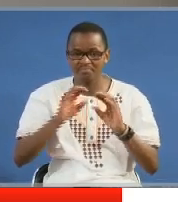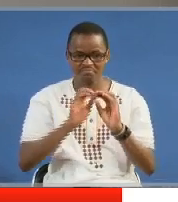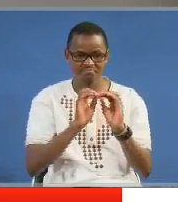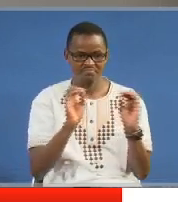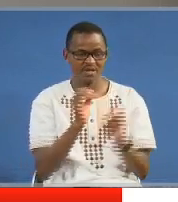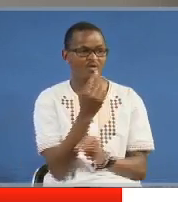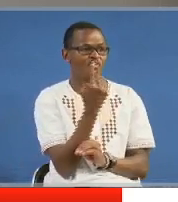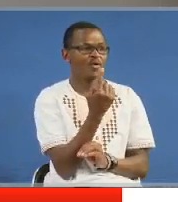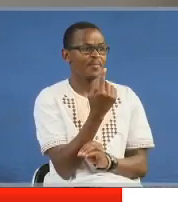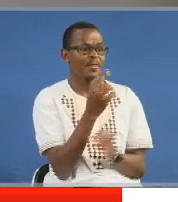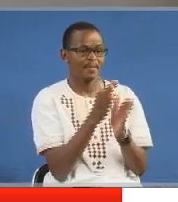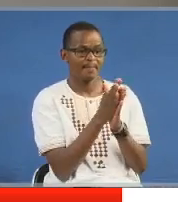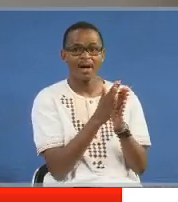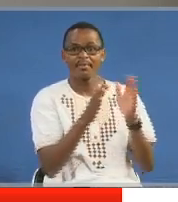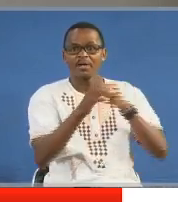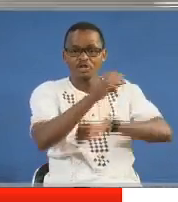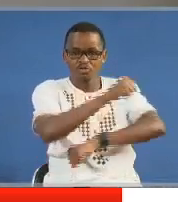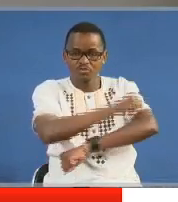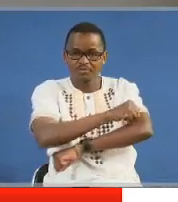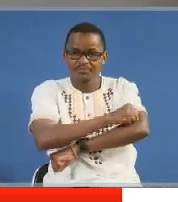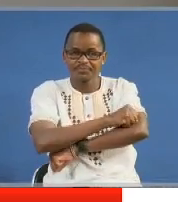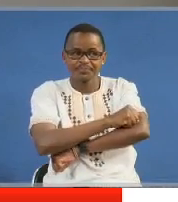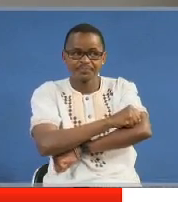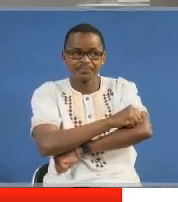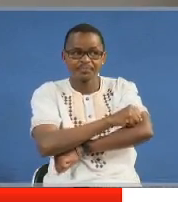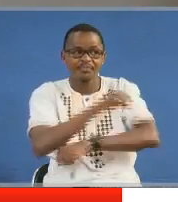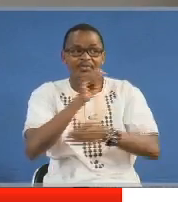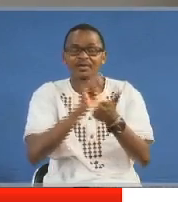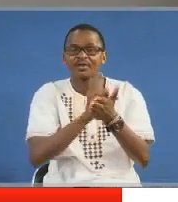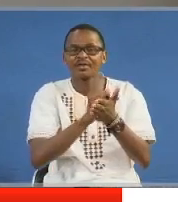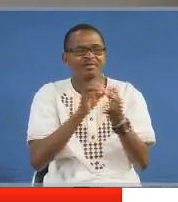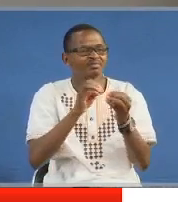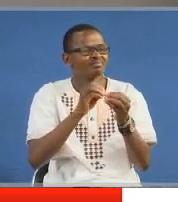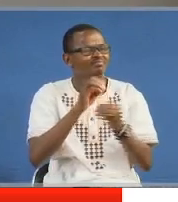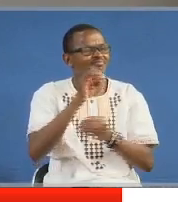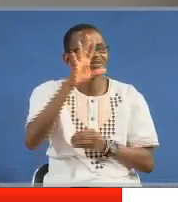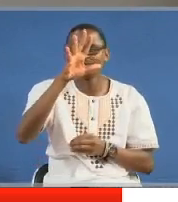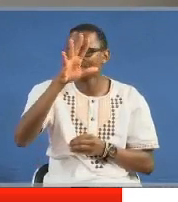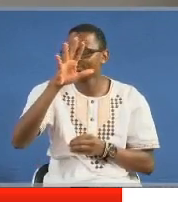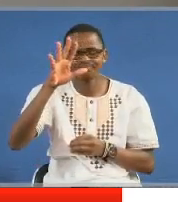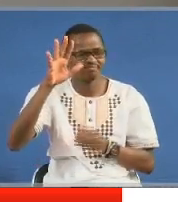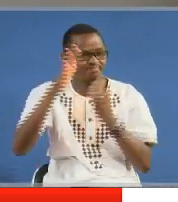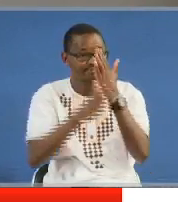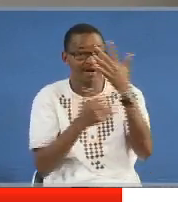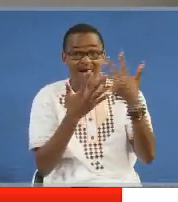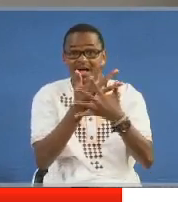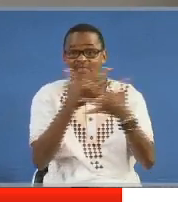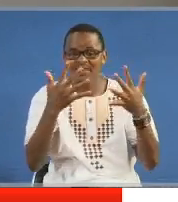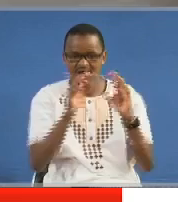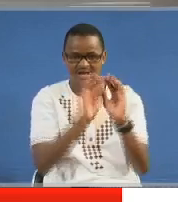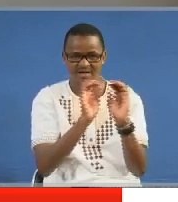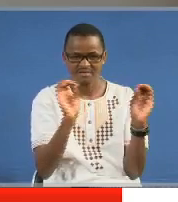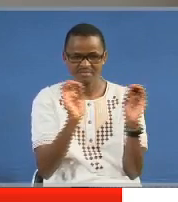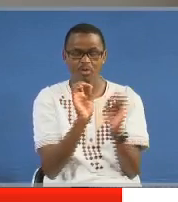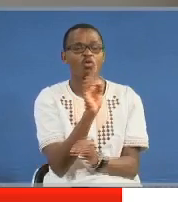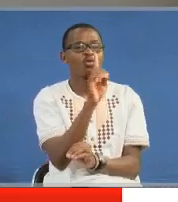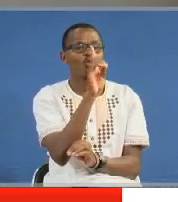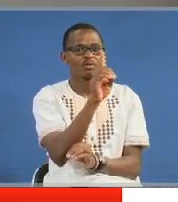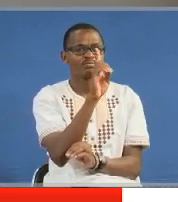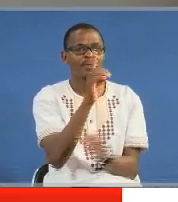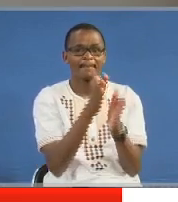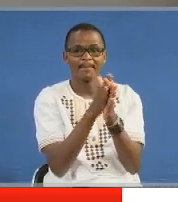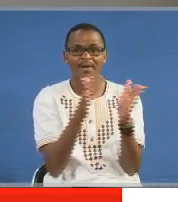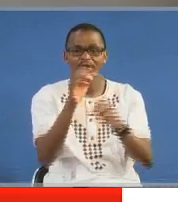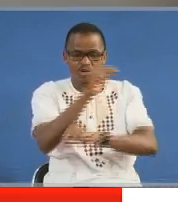no single public school. That is the most unfortunate thing, that it has no single